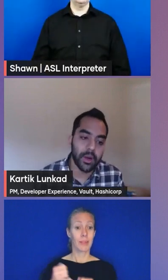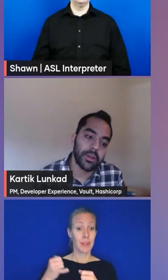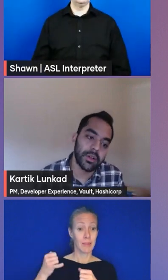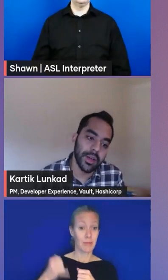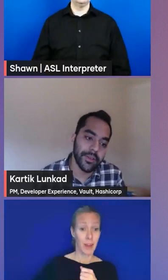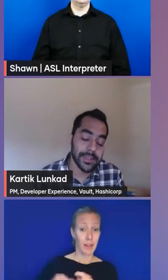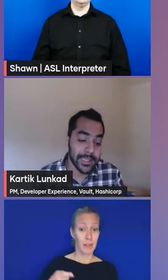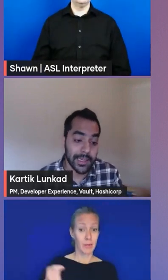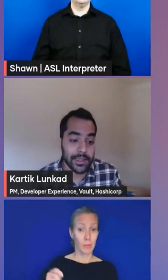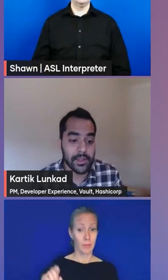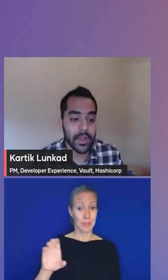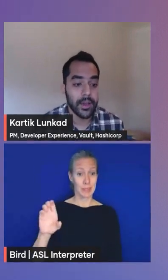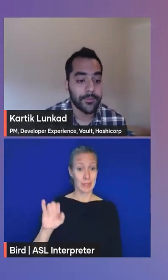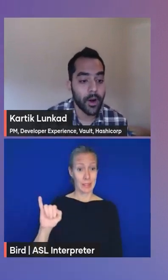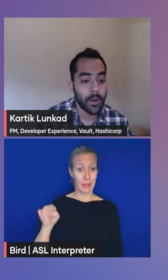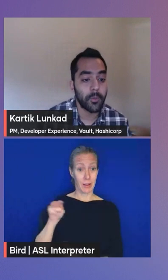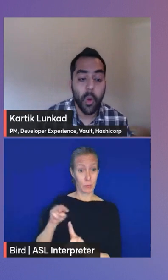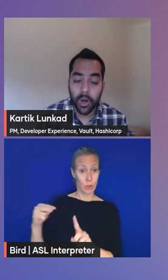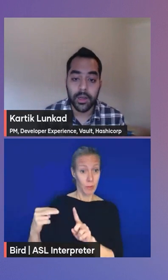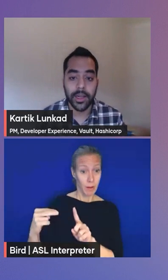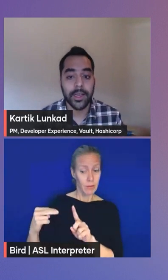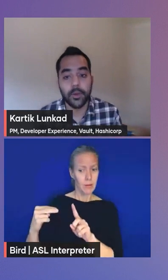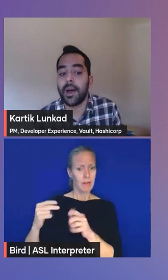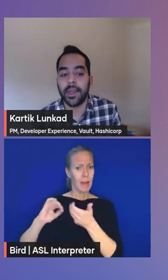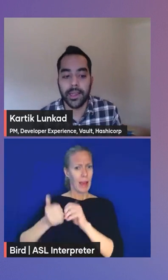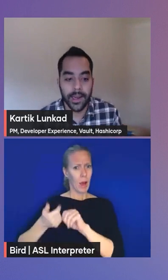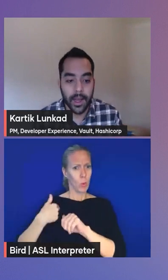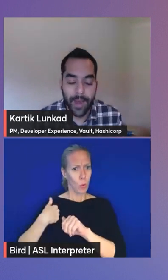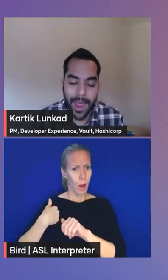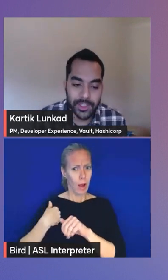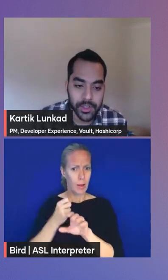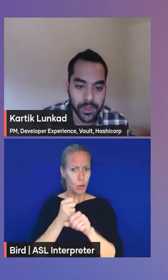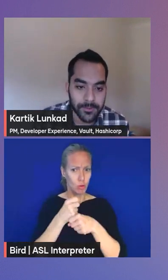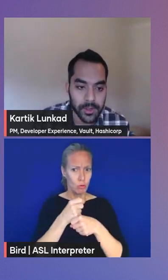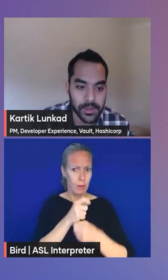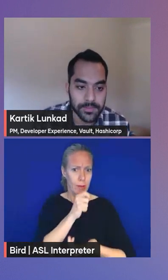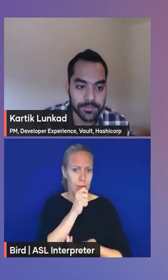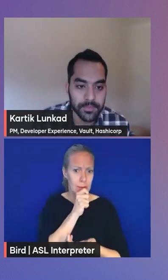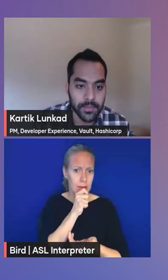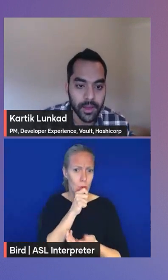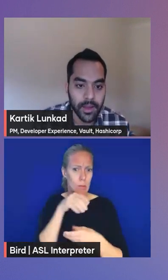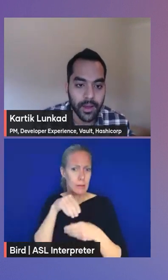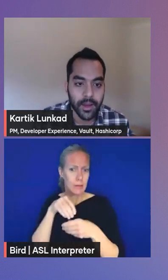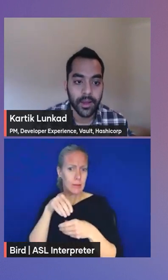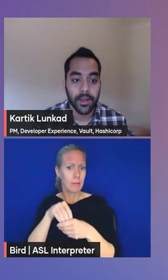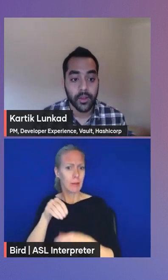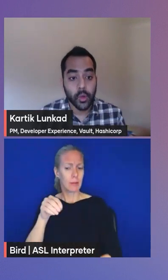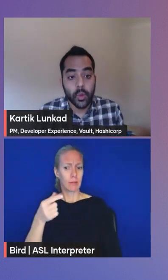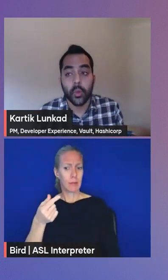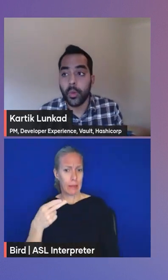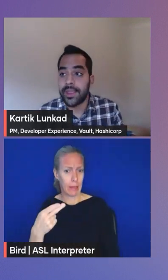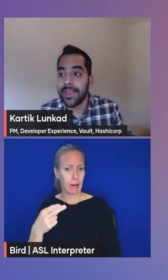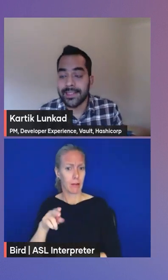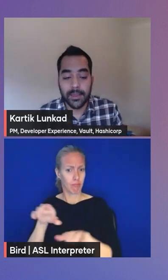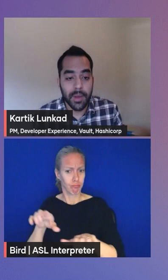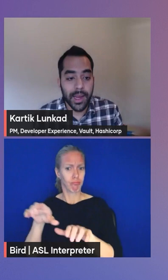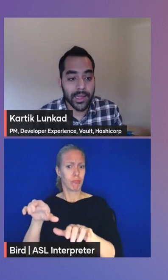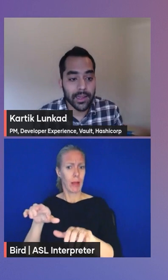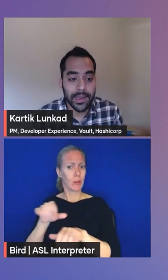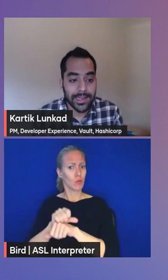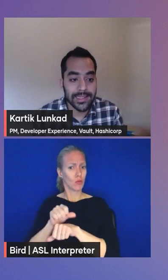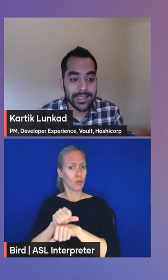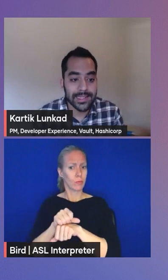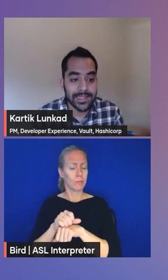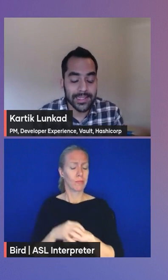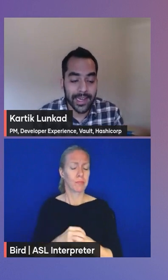go about retrieving secrets from Vault into my GitHub Actions workflows? So with this in